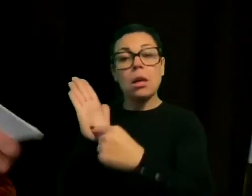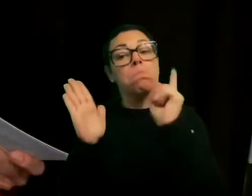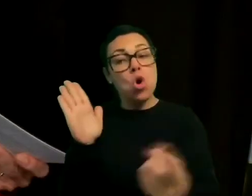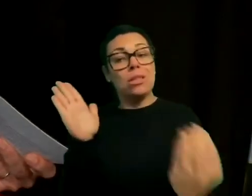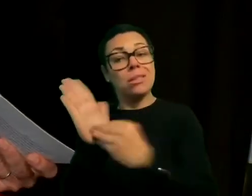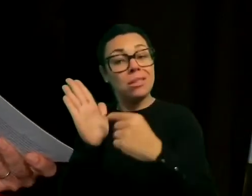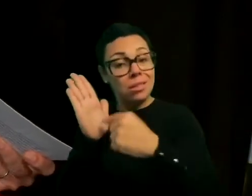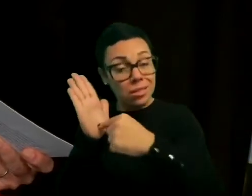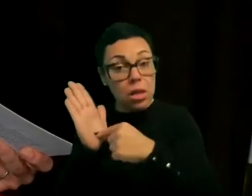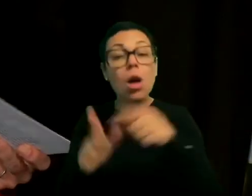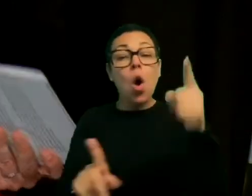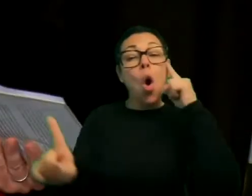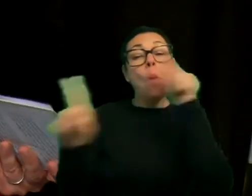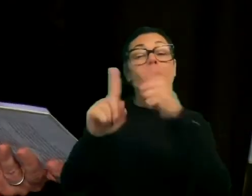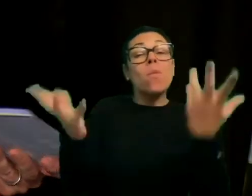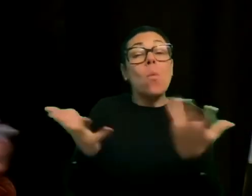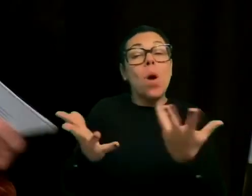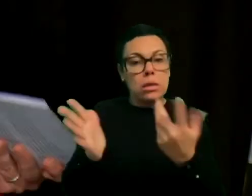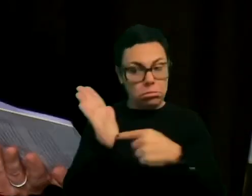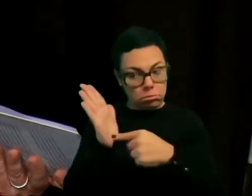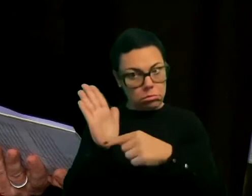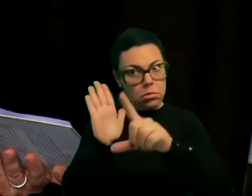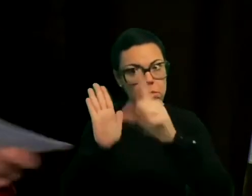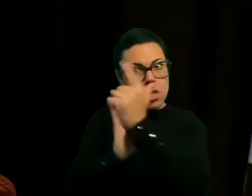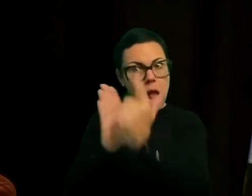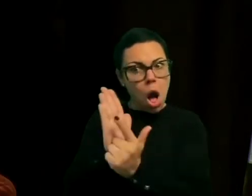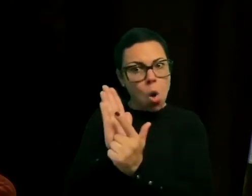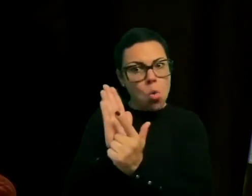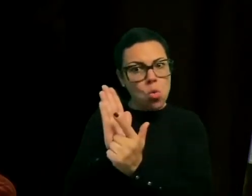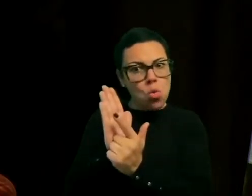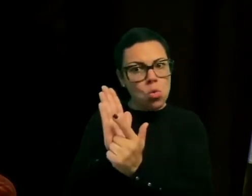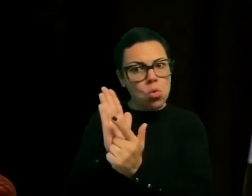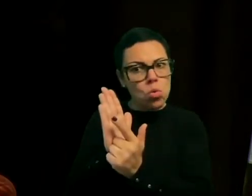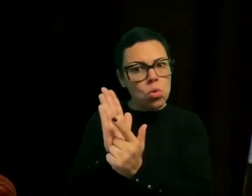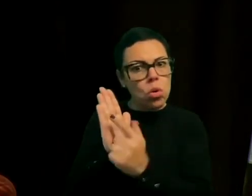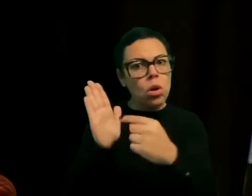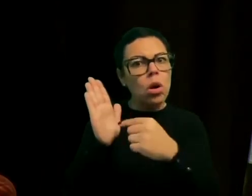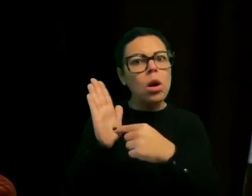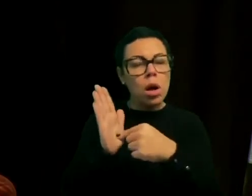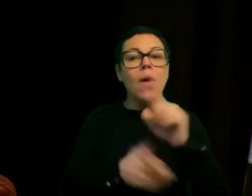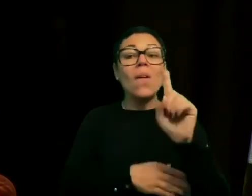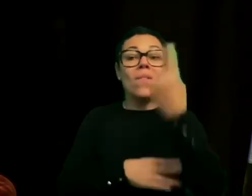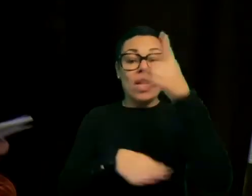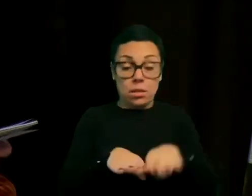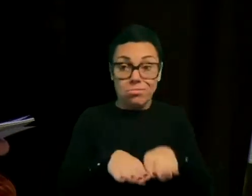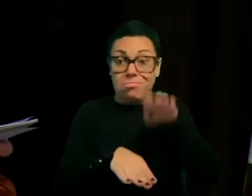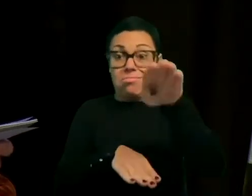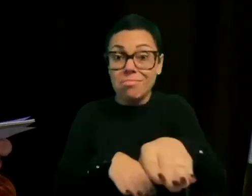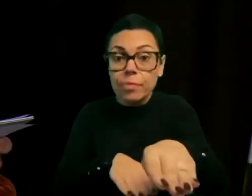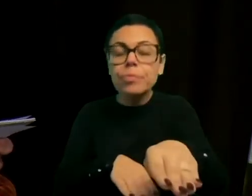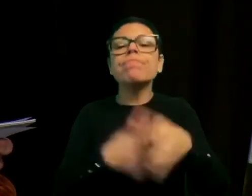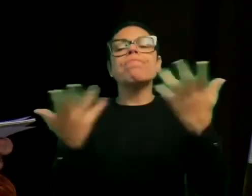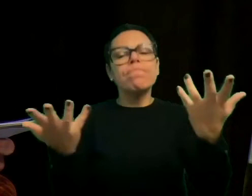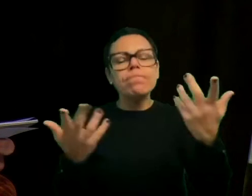know how to do GRPP. So that was our next step. And so we developed a manual